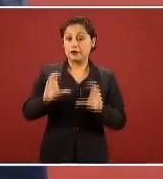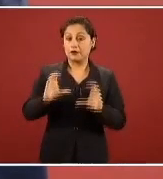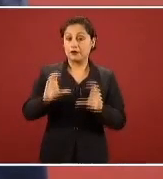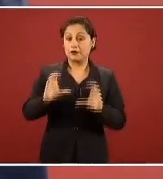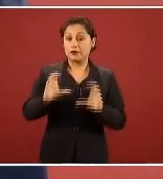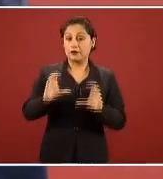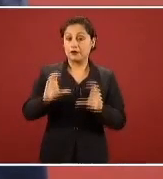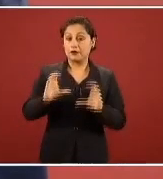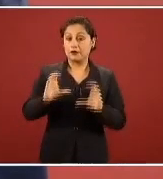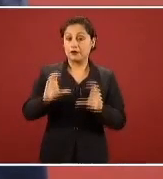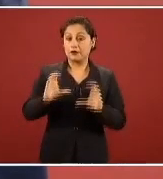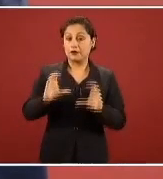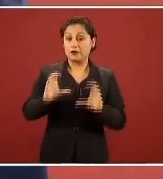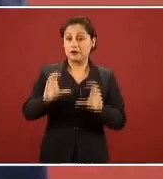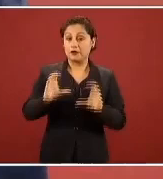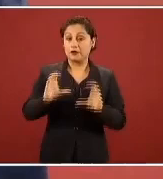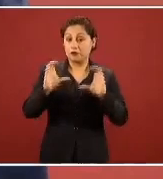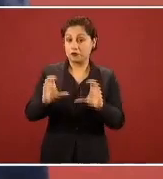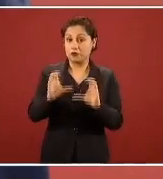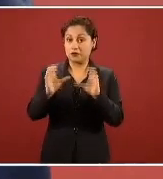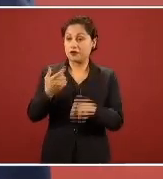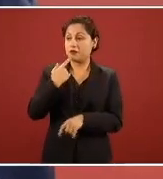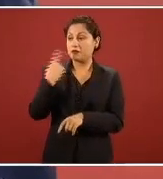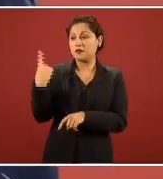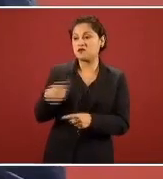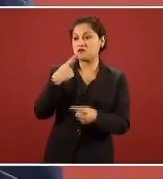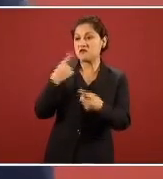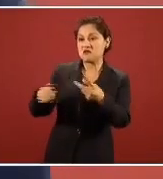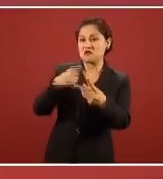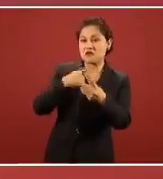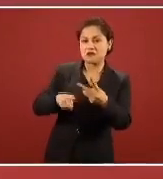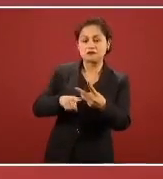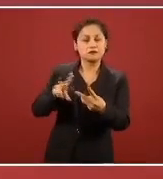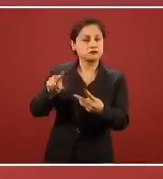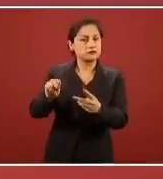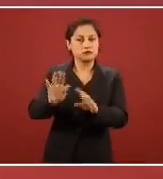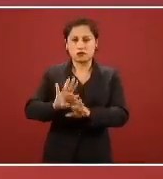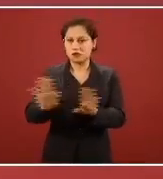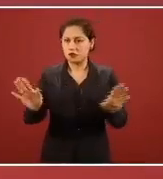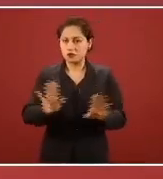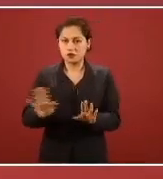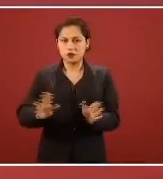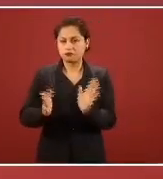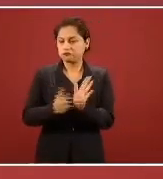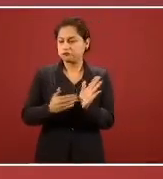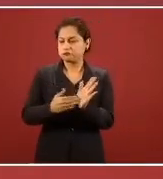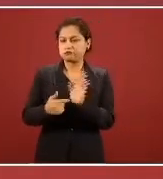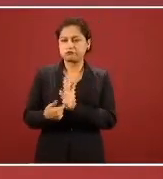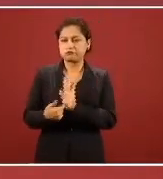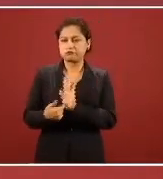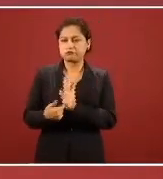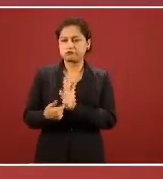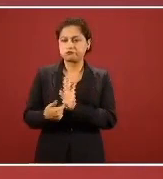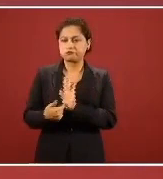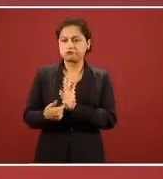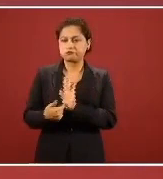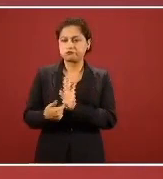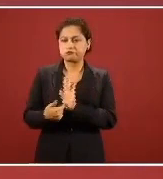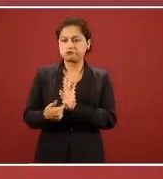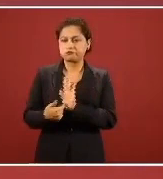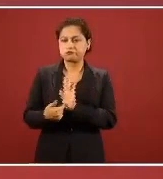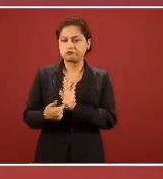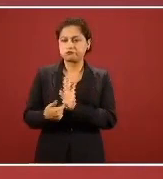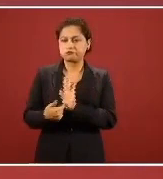name without evidence. Sí. Tenemos que presentar prueba. Yo we denuncio. Have to present